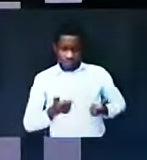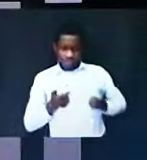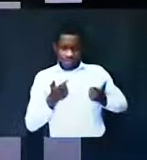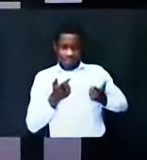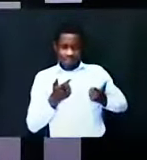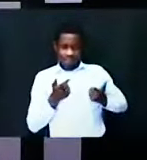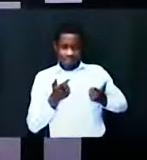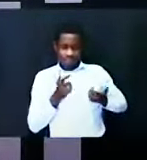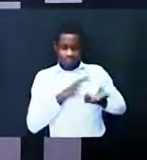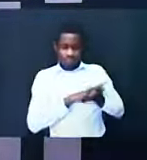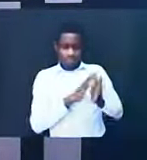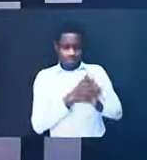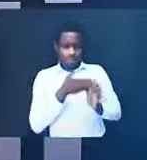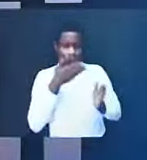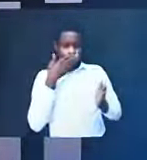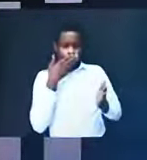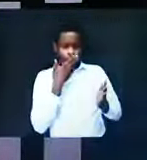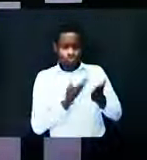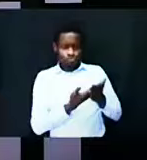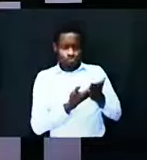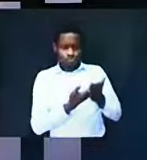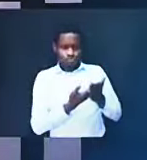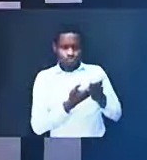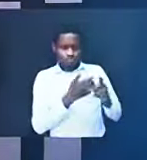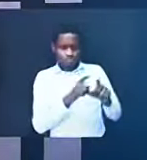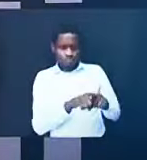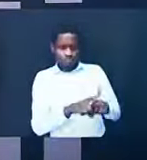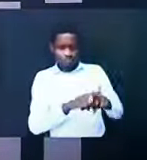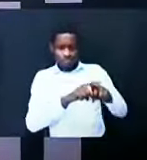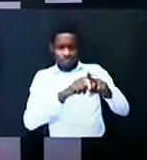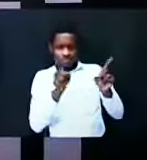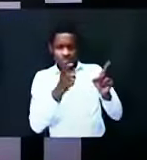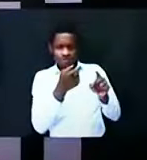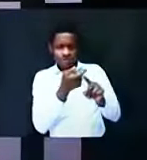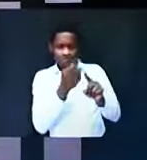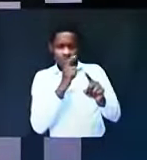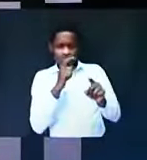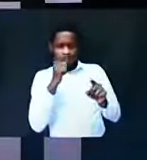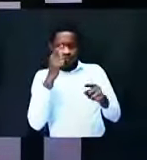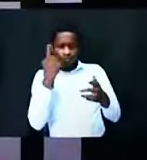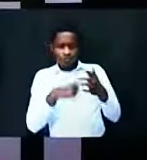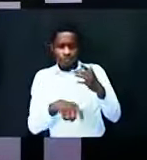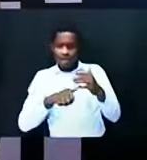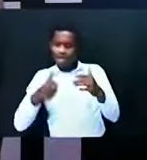lifestyle. Completely different from what Nicodemus has seen.